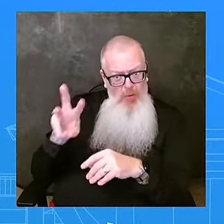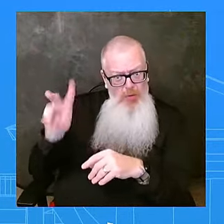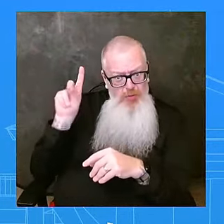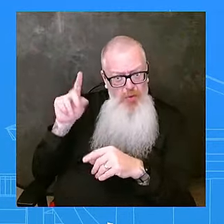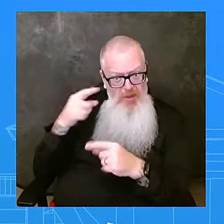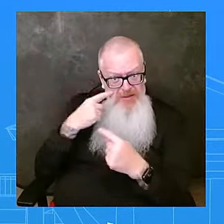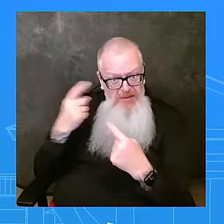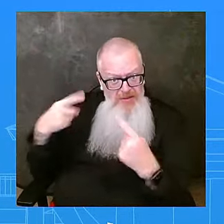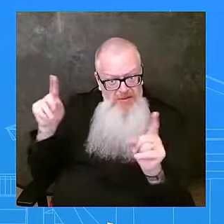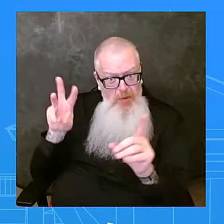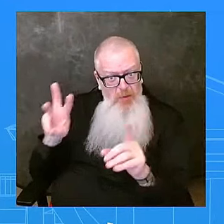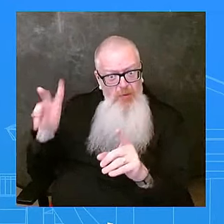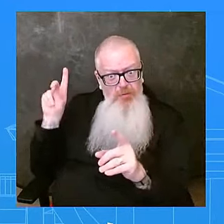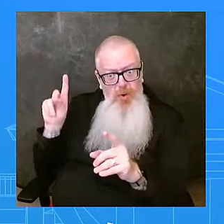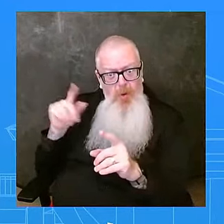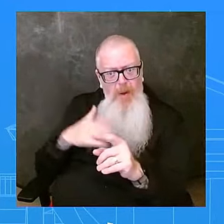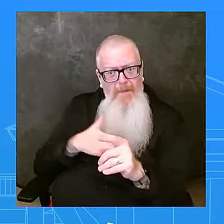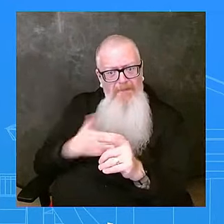failings involved in that?